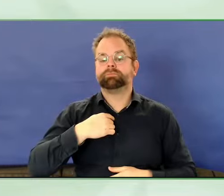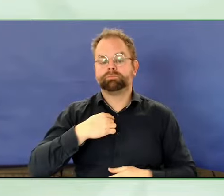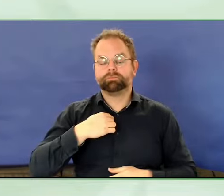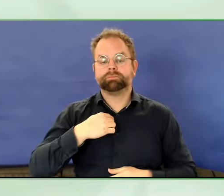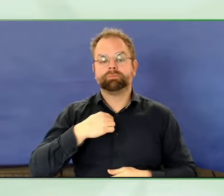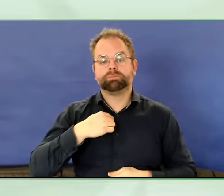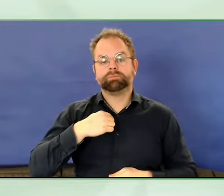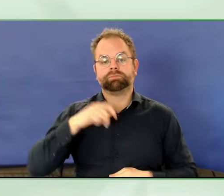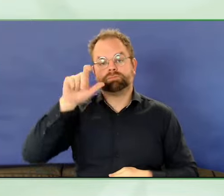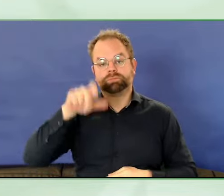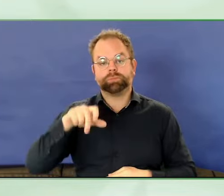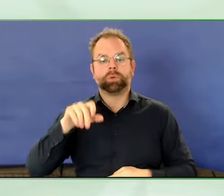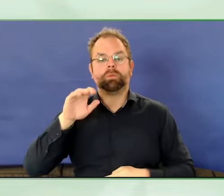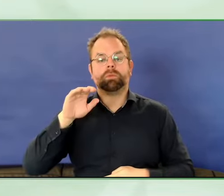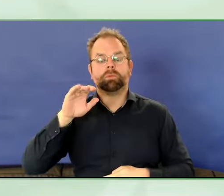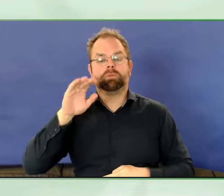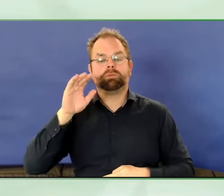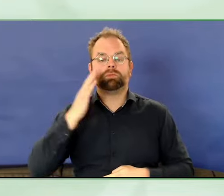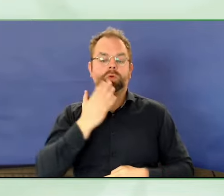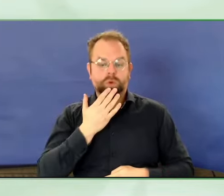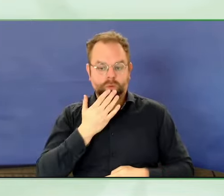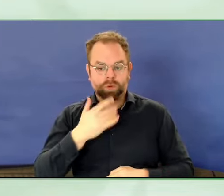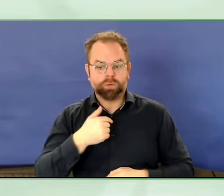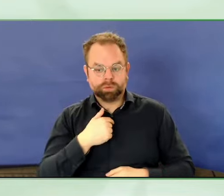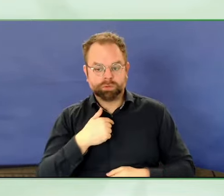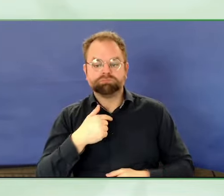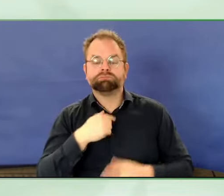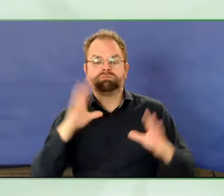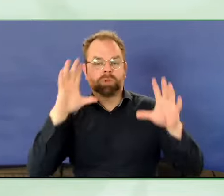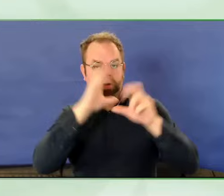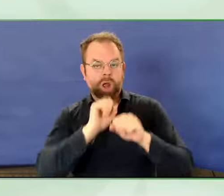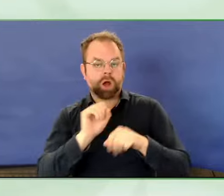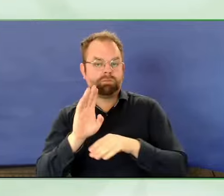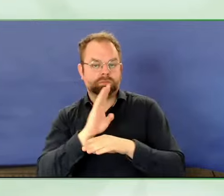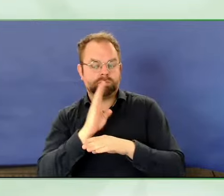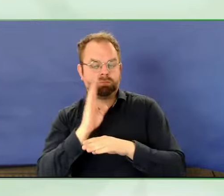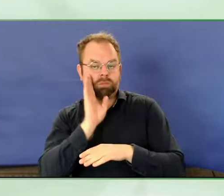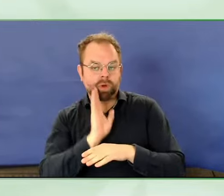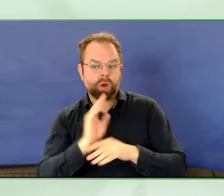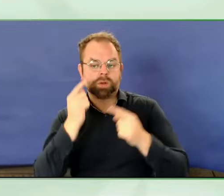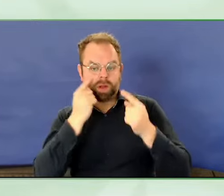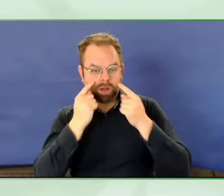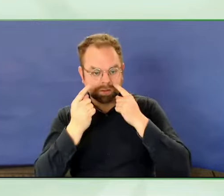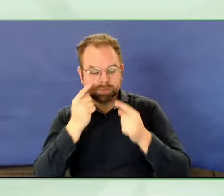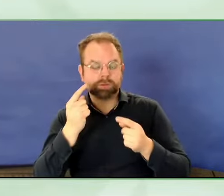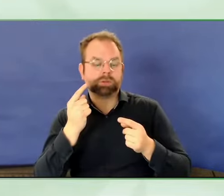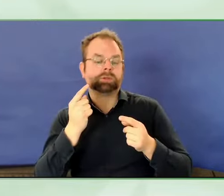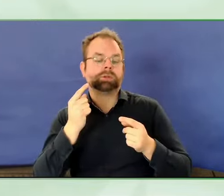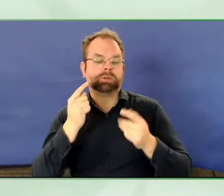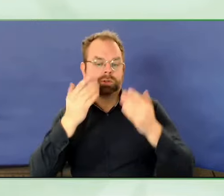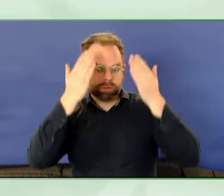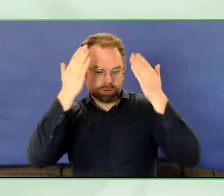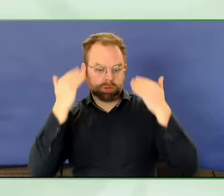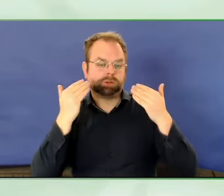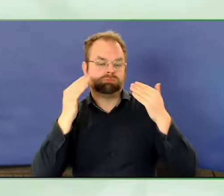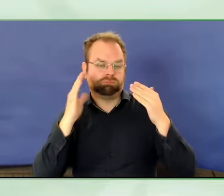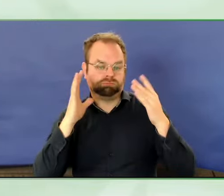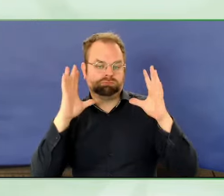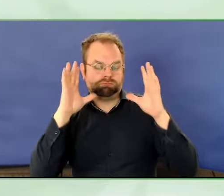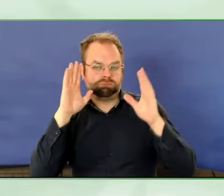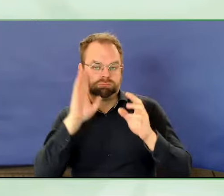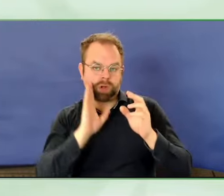shoulders. I'm wearing a beautiful dress in the color of mustard, like dark yellow, I